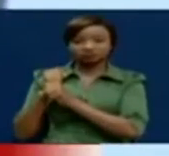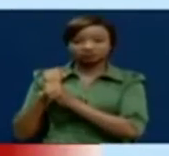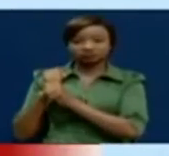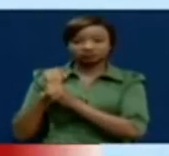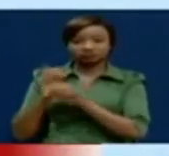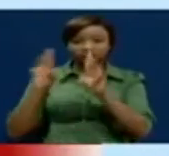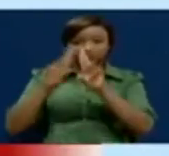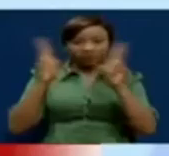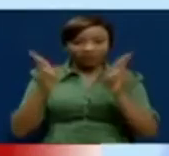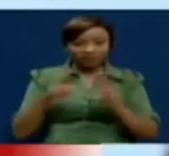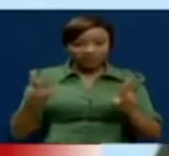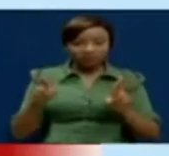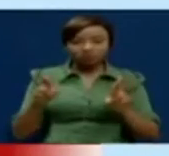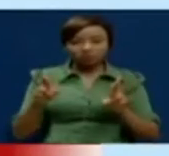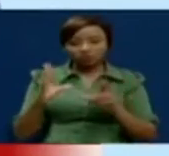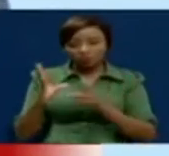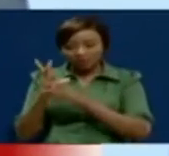international organizations,